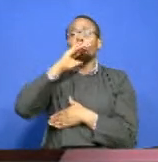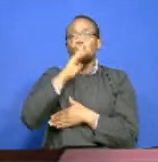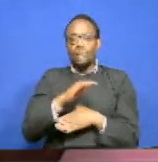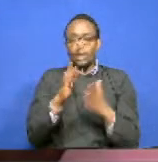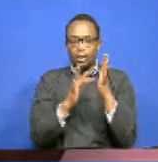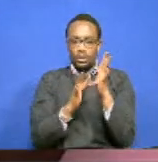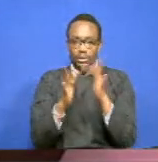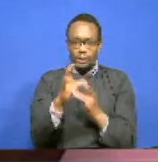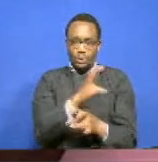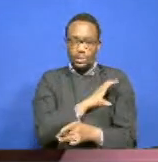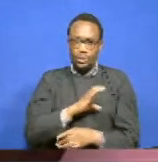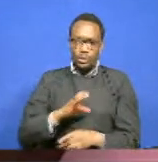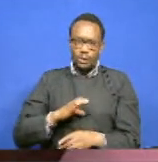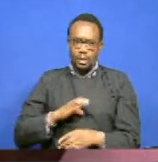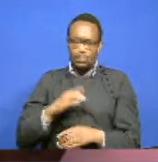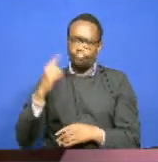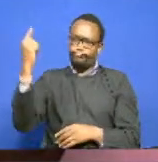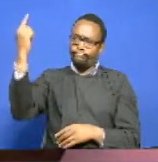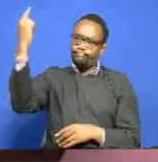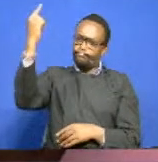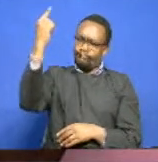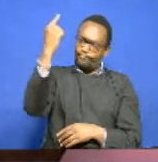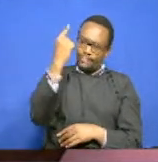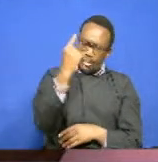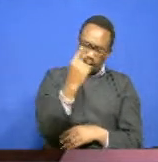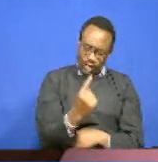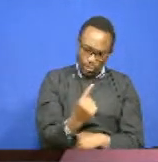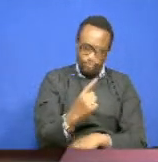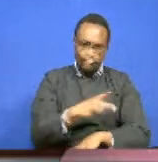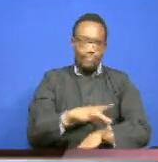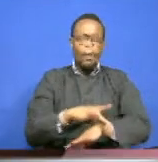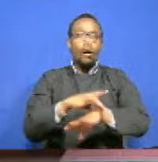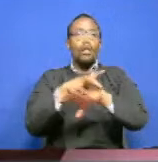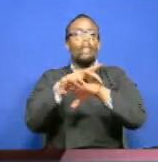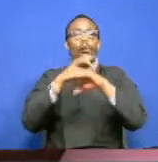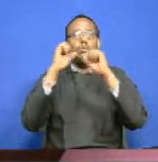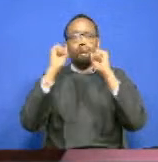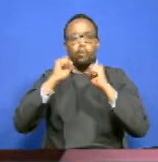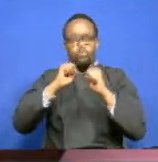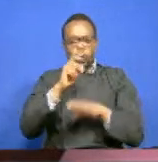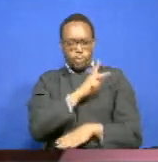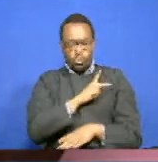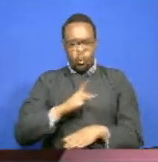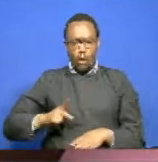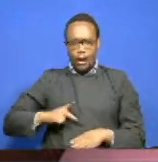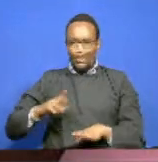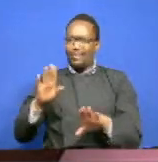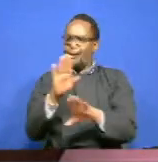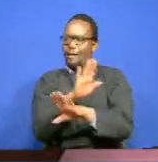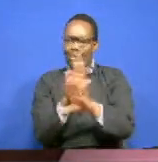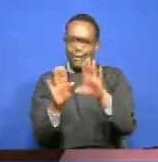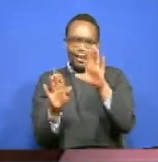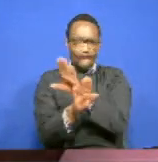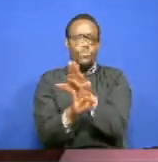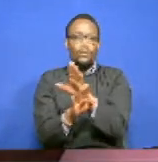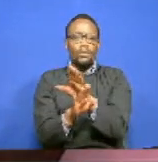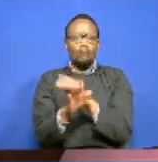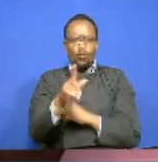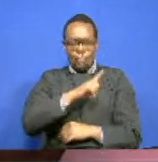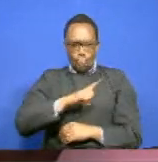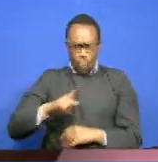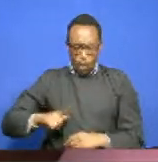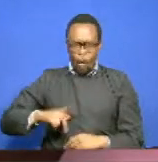Jesus Christ ascended to the throne of heaven, that he might rule over all things as Lord and